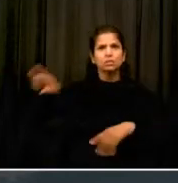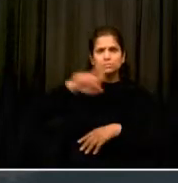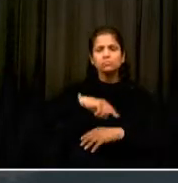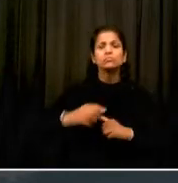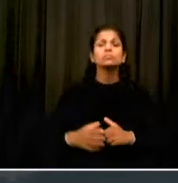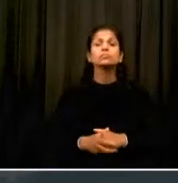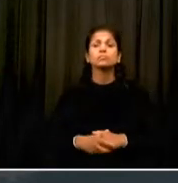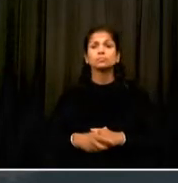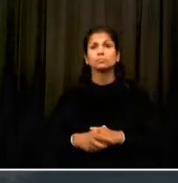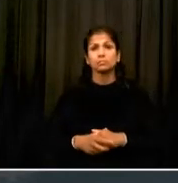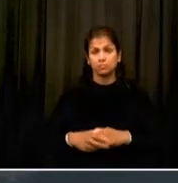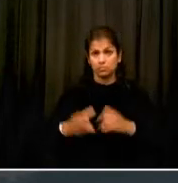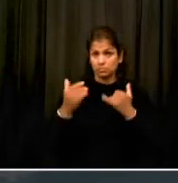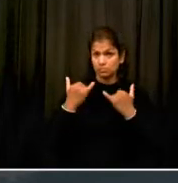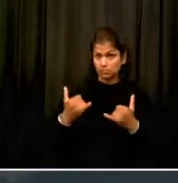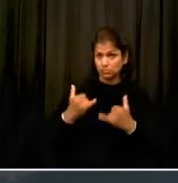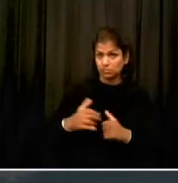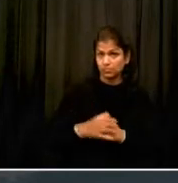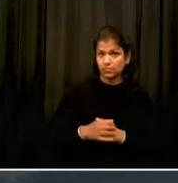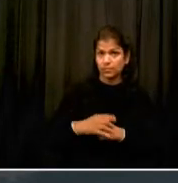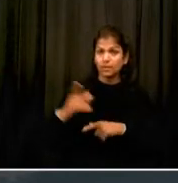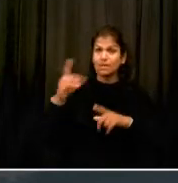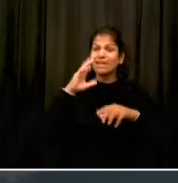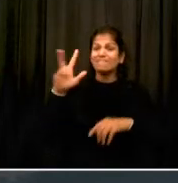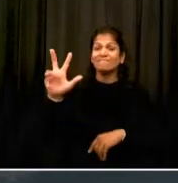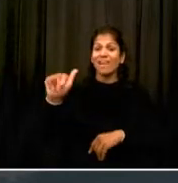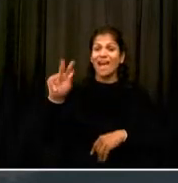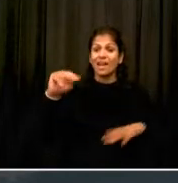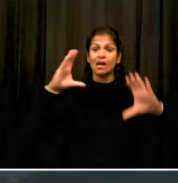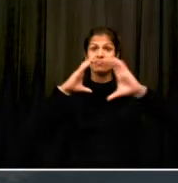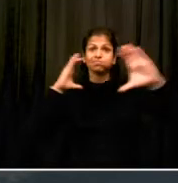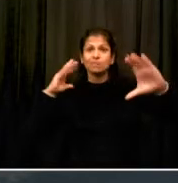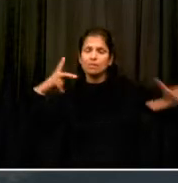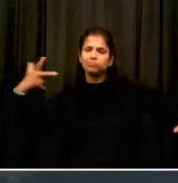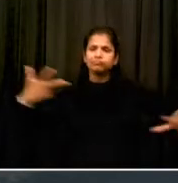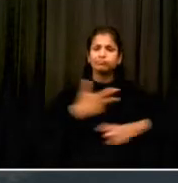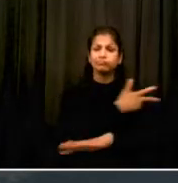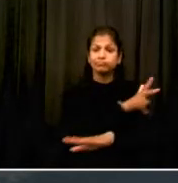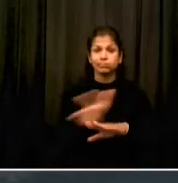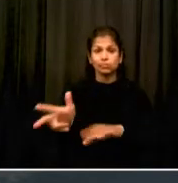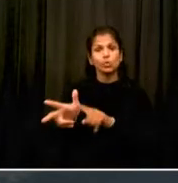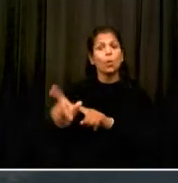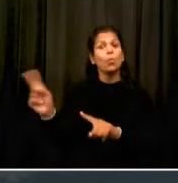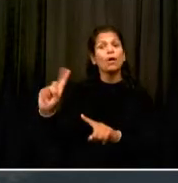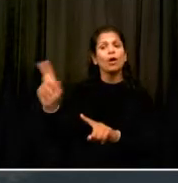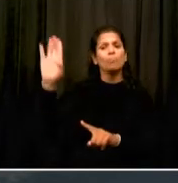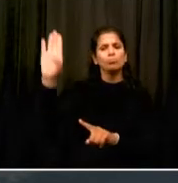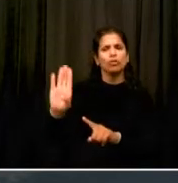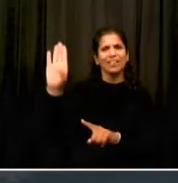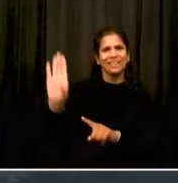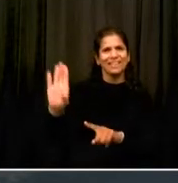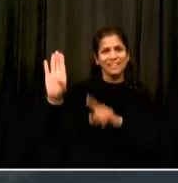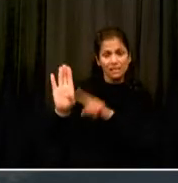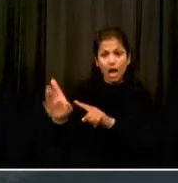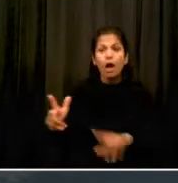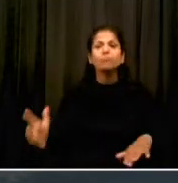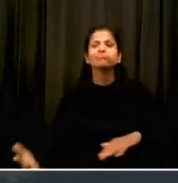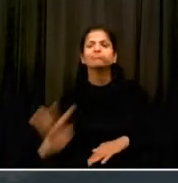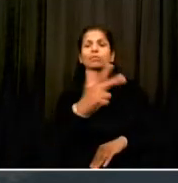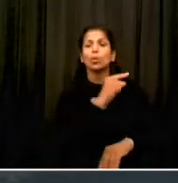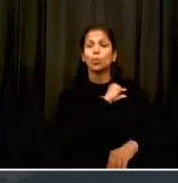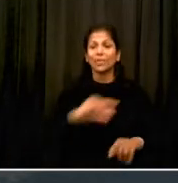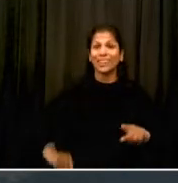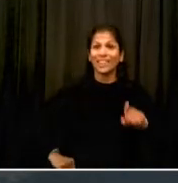the Rockaways in Queens next, bringing our machines that will give you a result back in a matter of minutes, bringing our mobile vans, and building up all of the resources